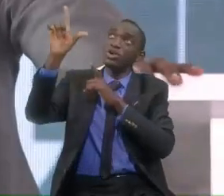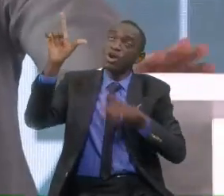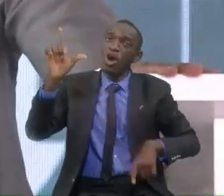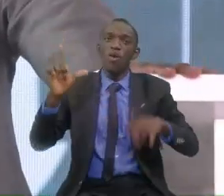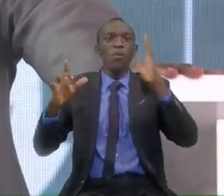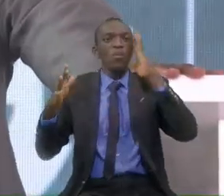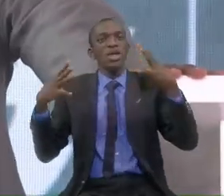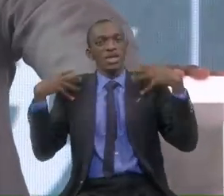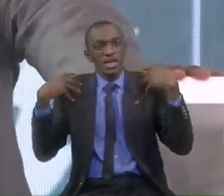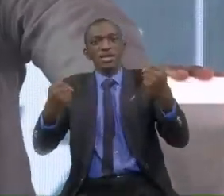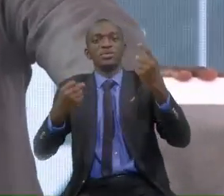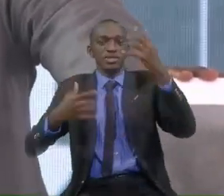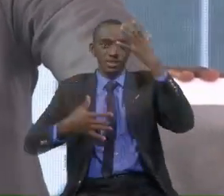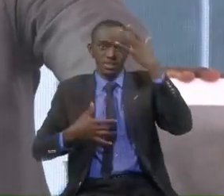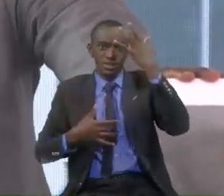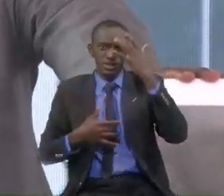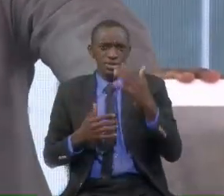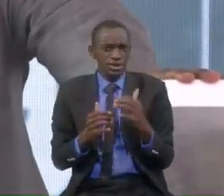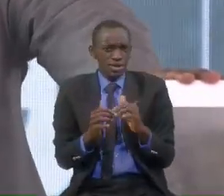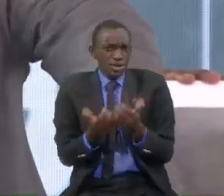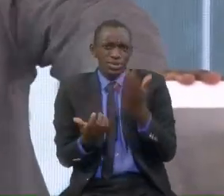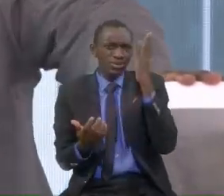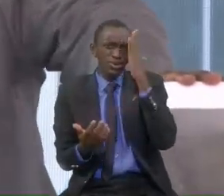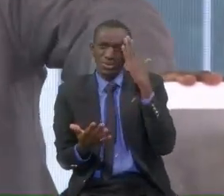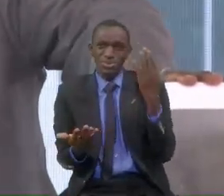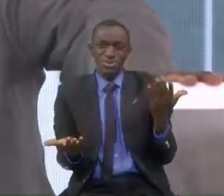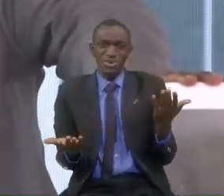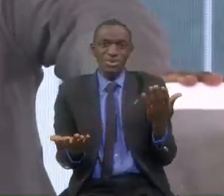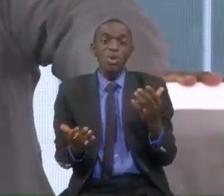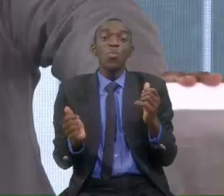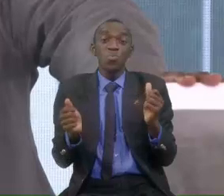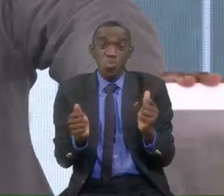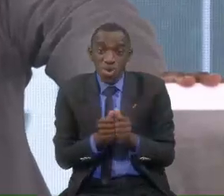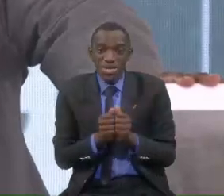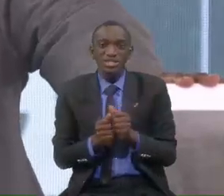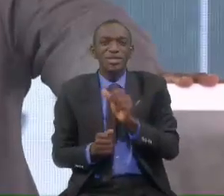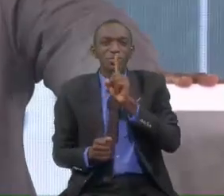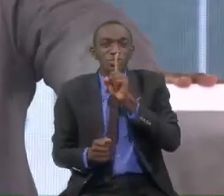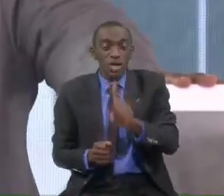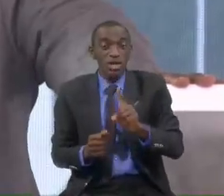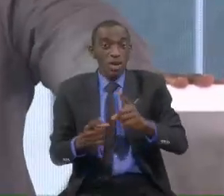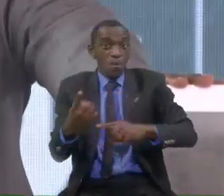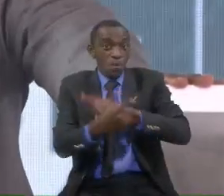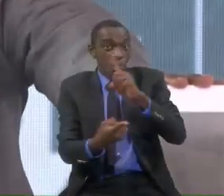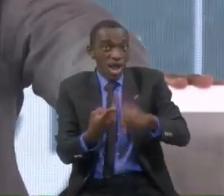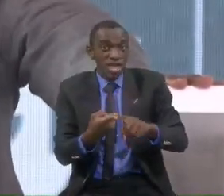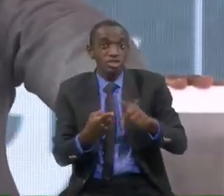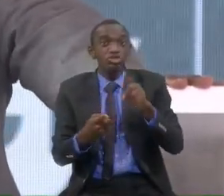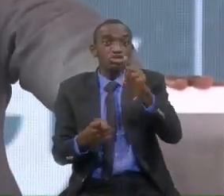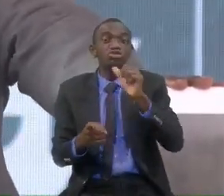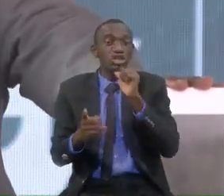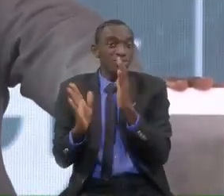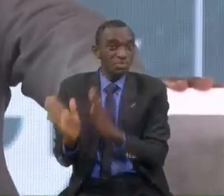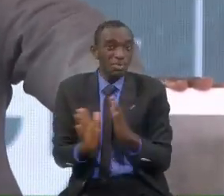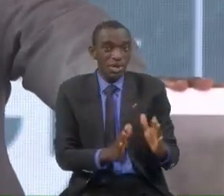that with assurance when you didn't prepare from home? You